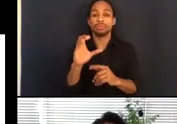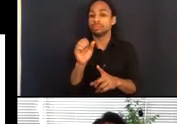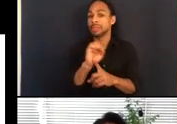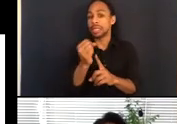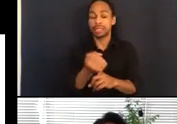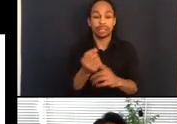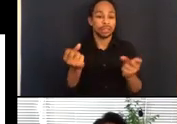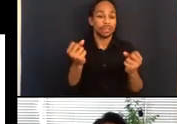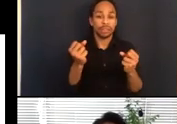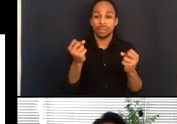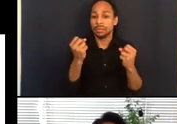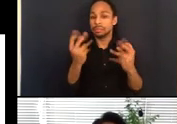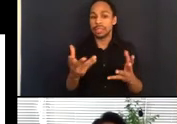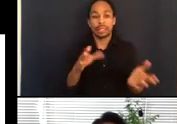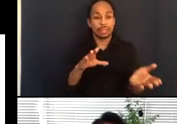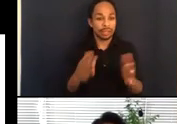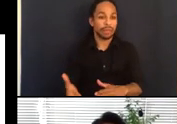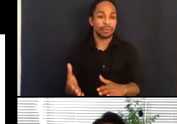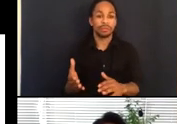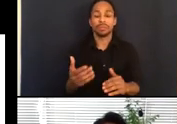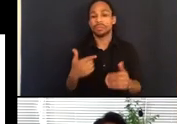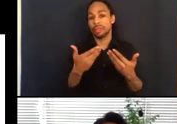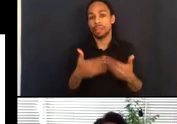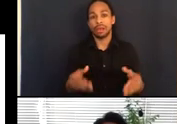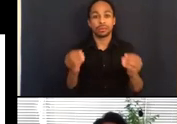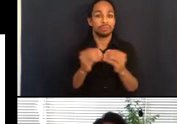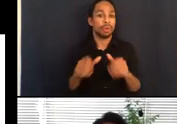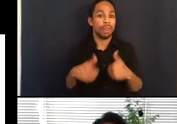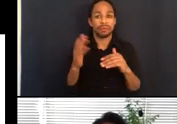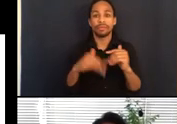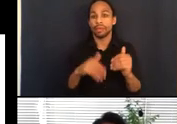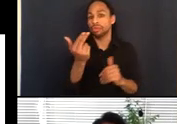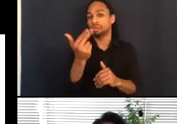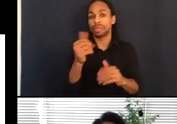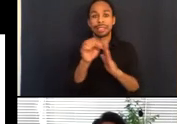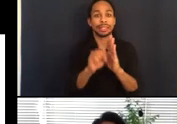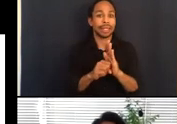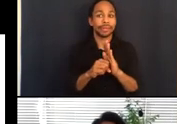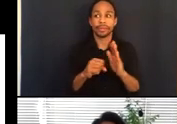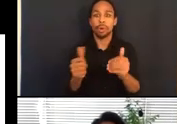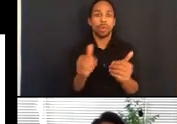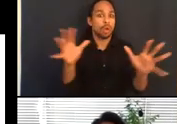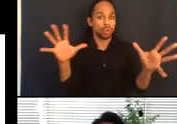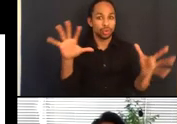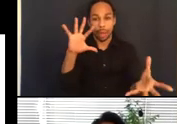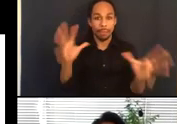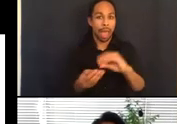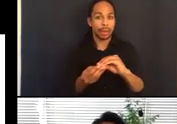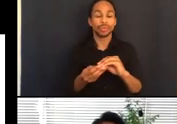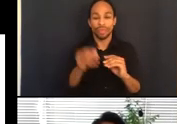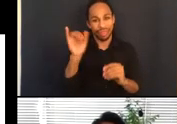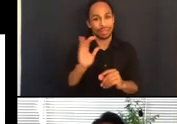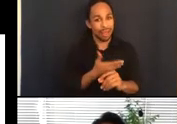available. We have lost more lives than 13 states combined, and this is our reality. And as we're trying to face